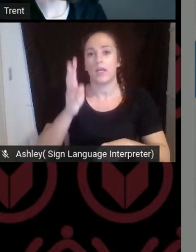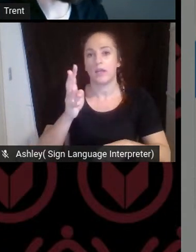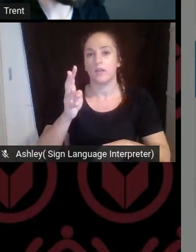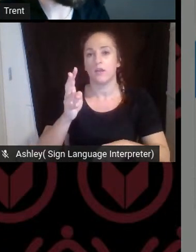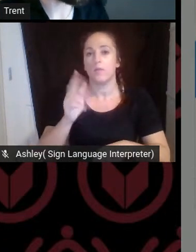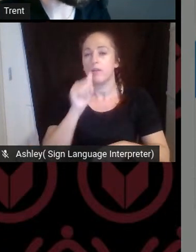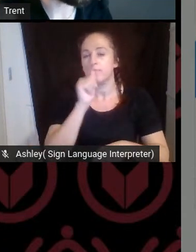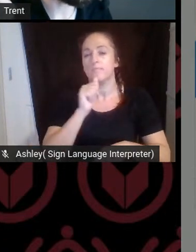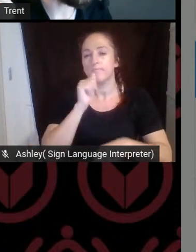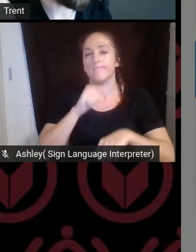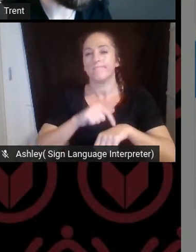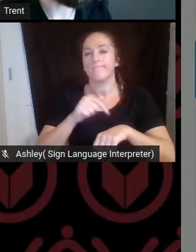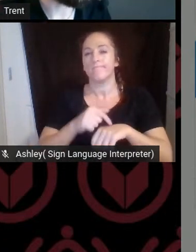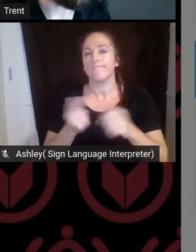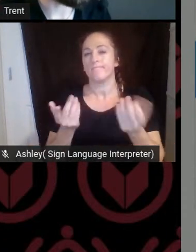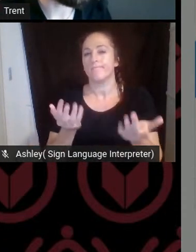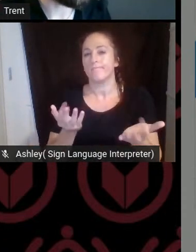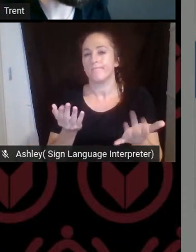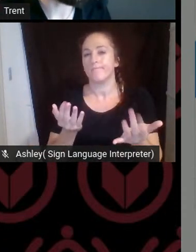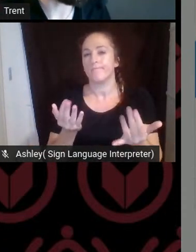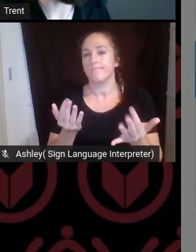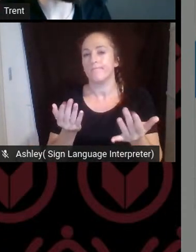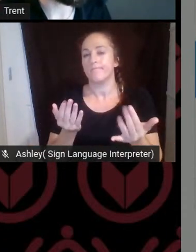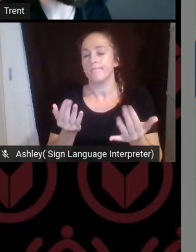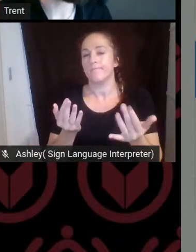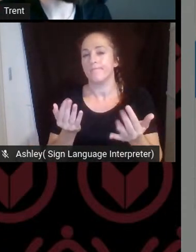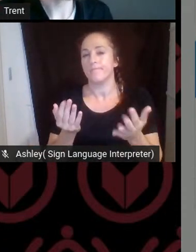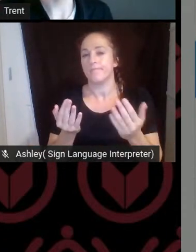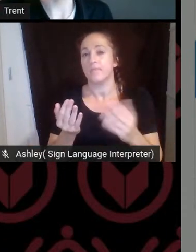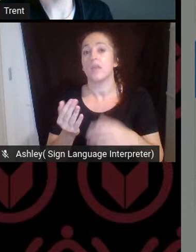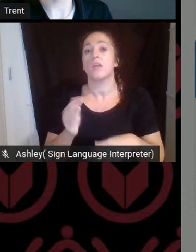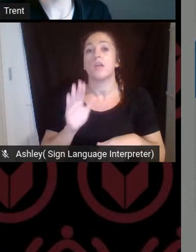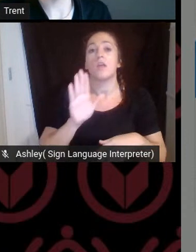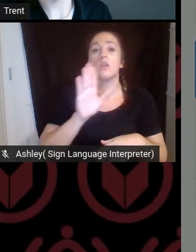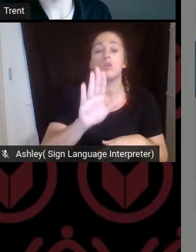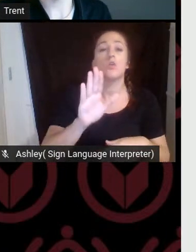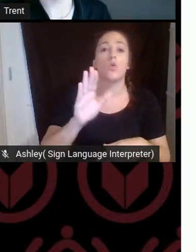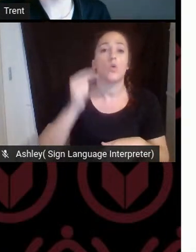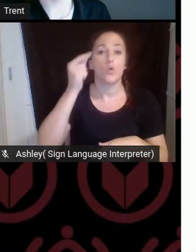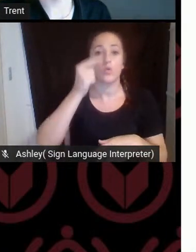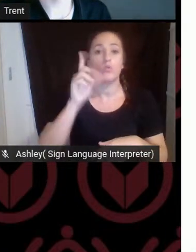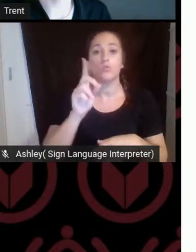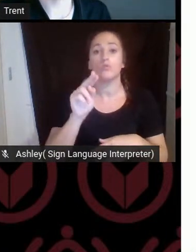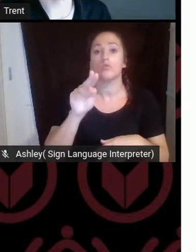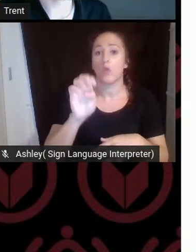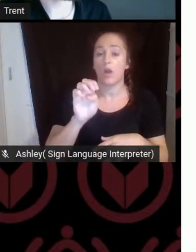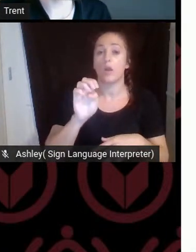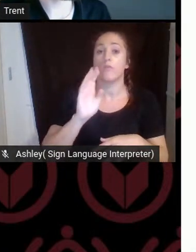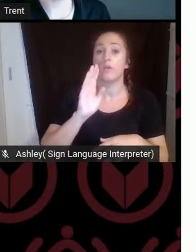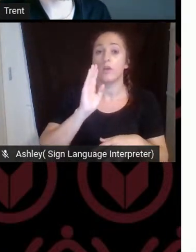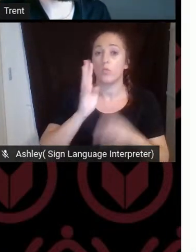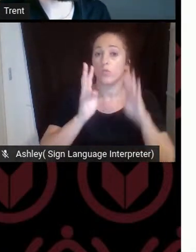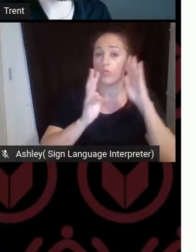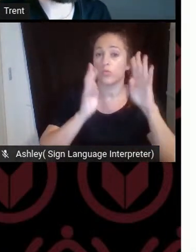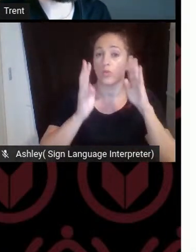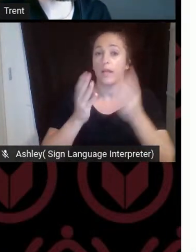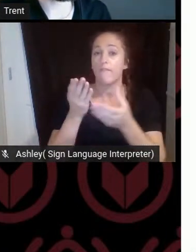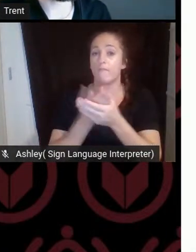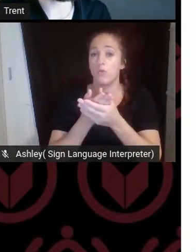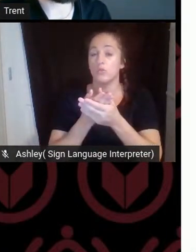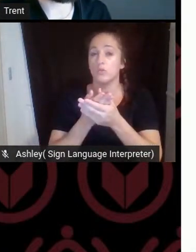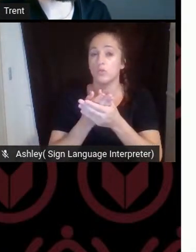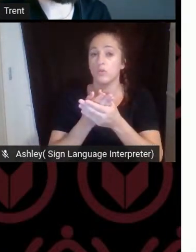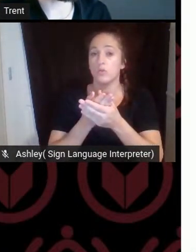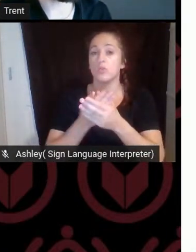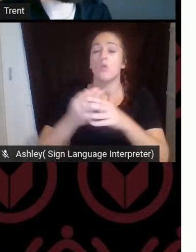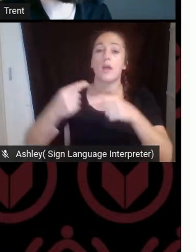what Classroom does is create a folder in your Google Drive. So it's right now creating that folder that you can find